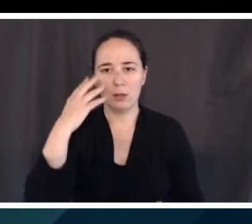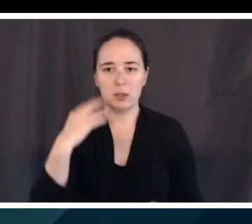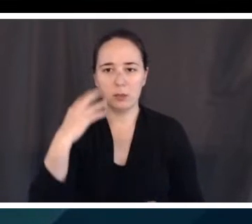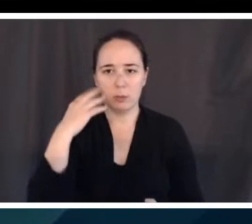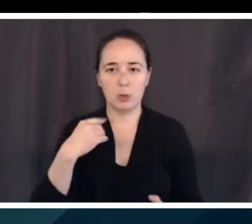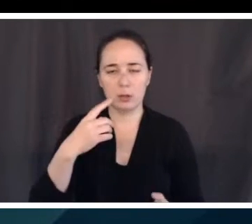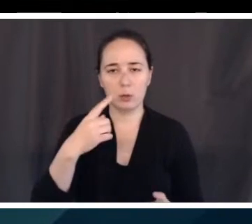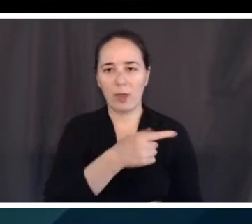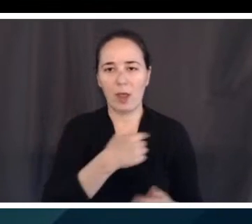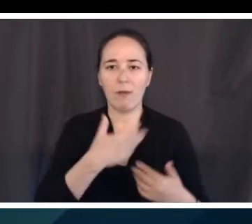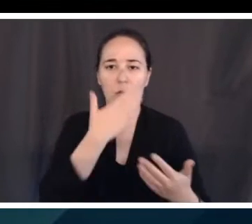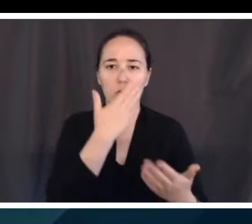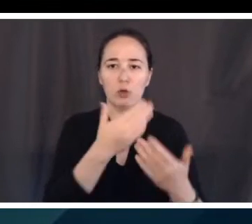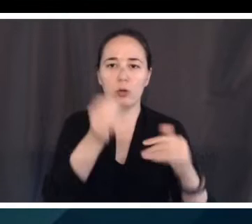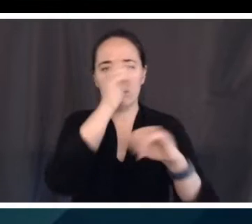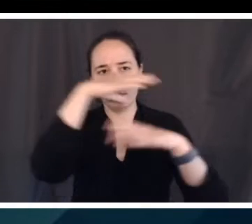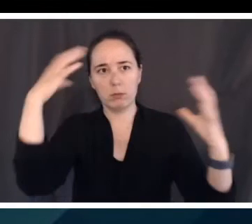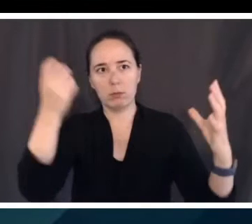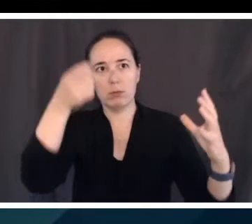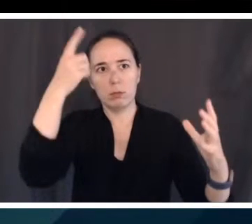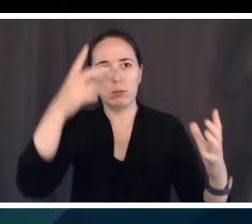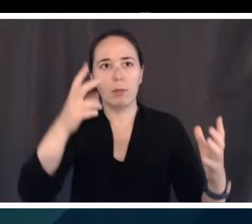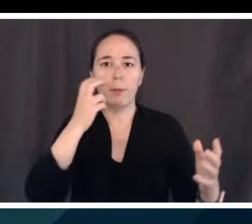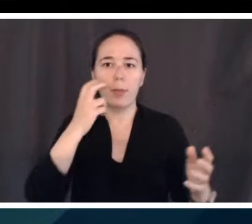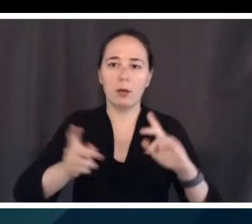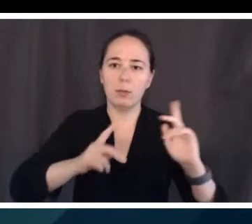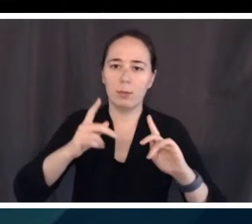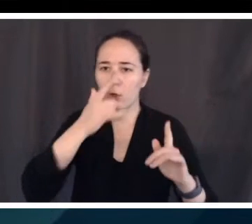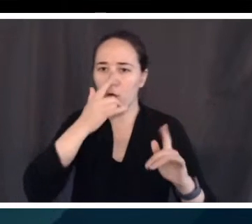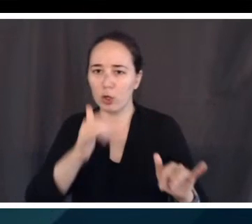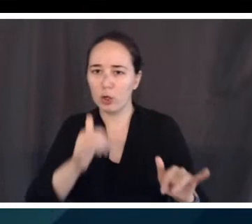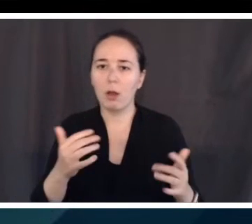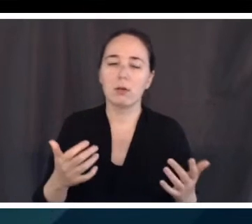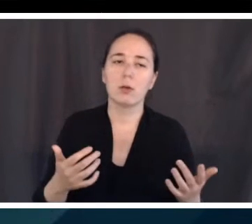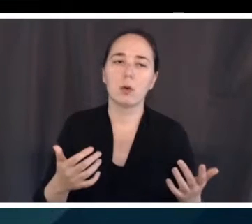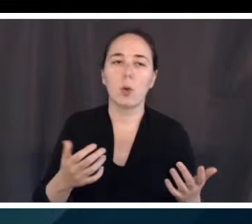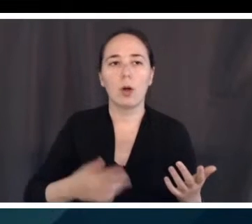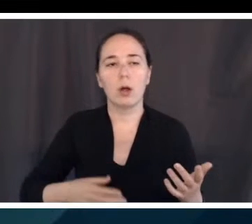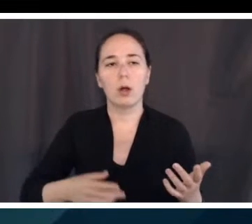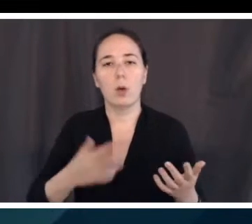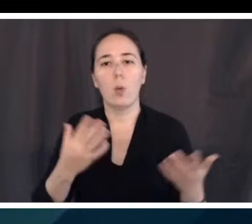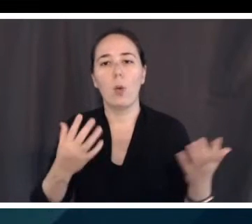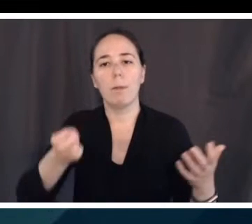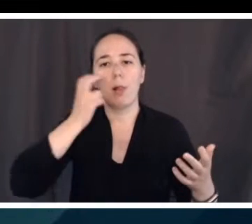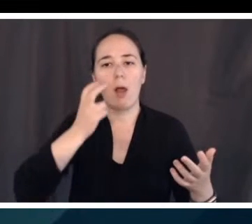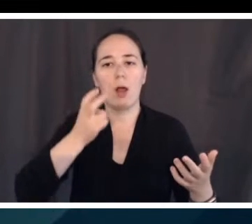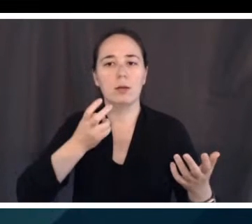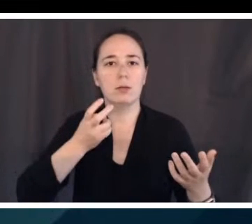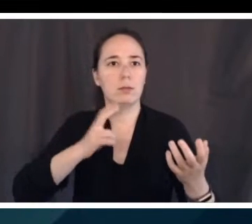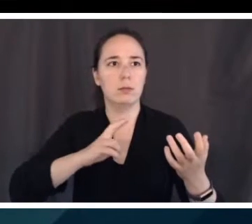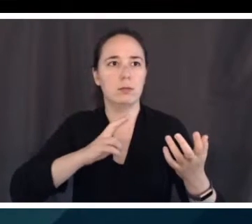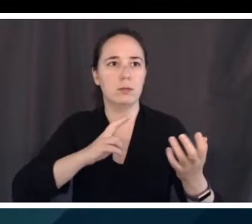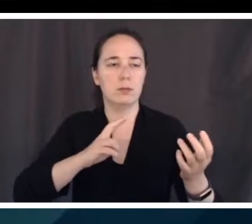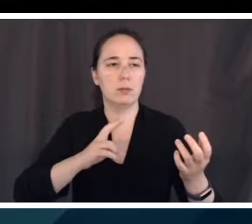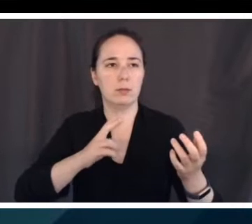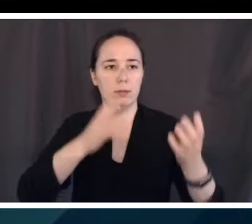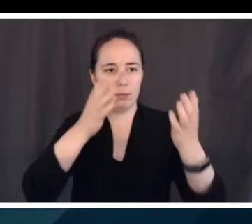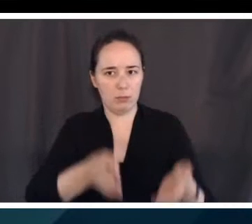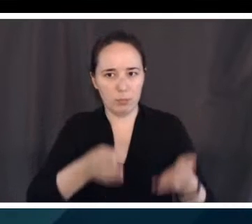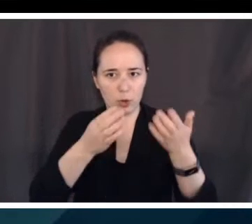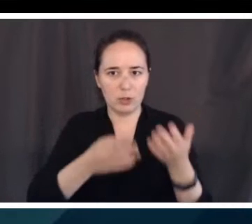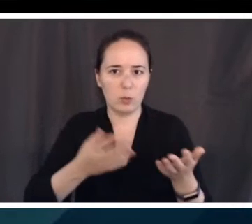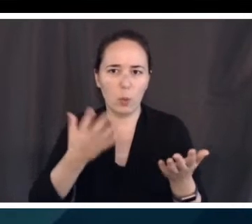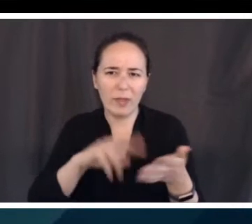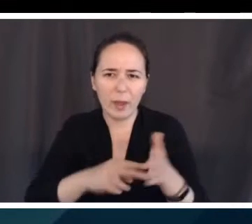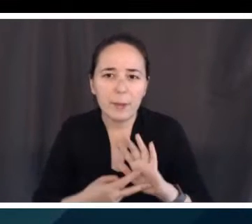representation of what blindness can mean and what being a person can mean, and that it's not the end of the